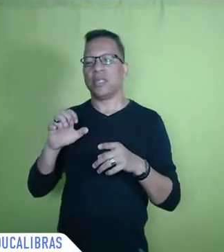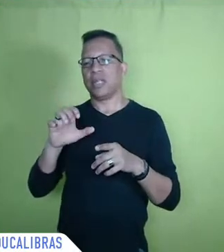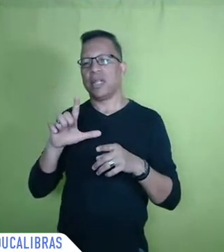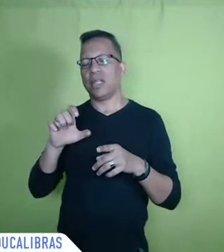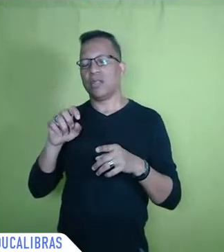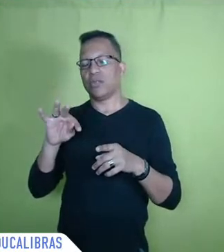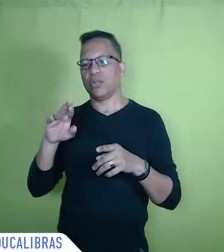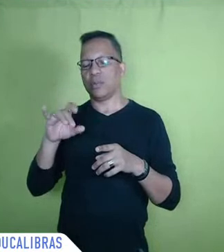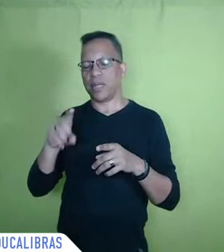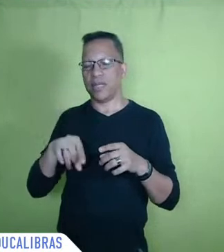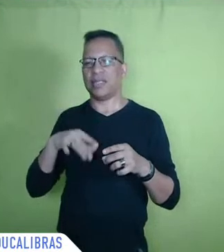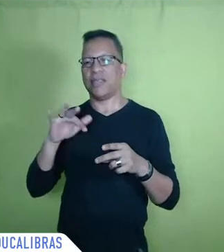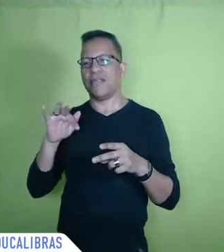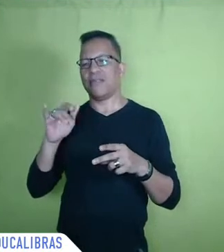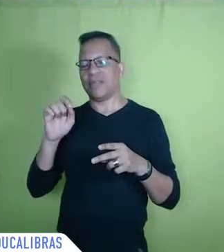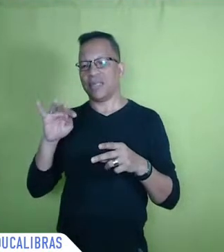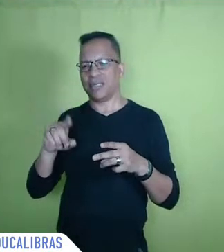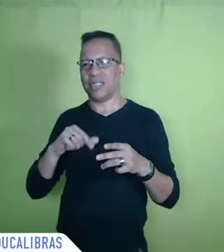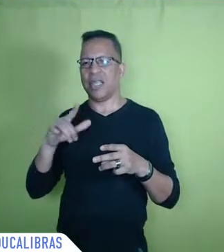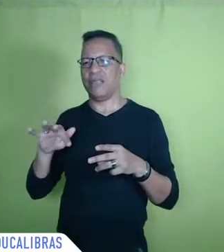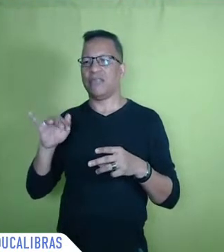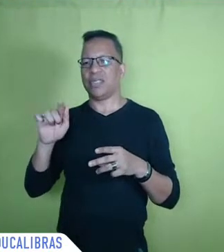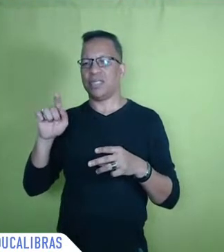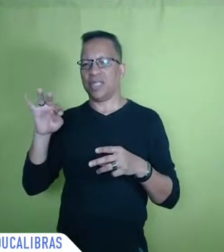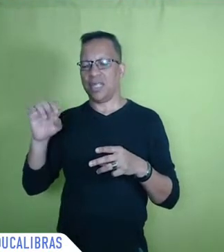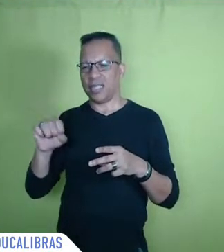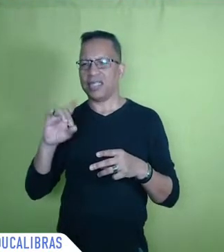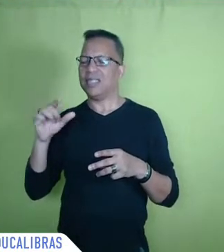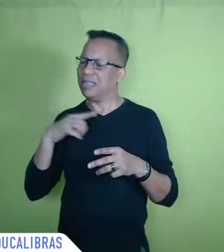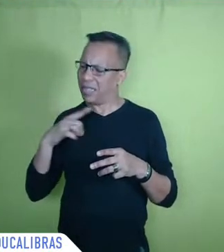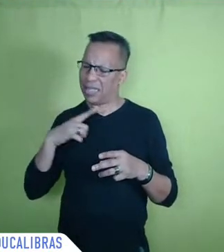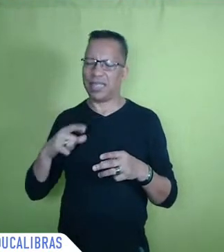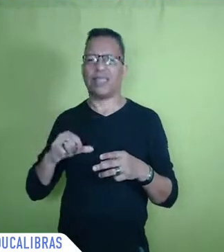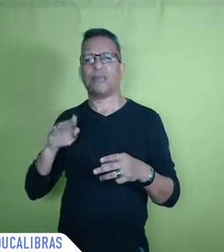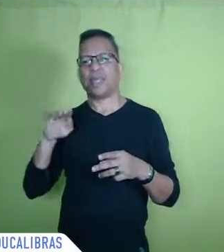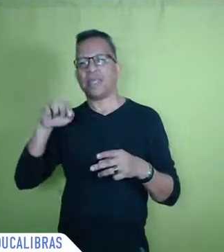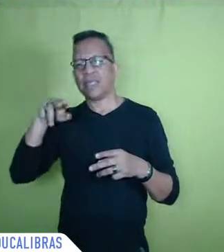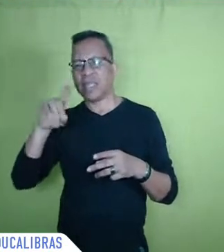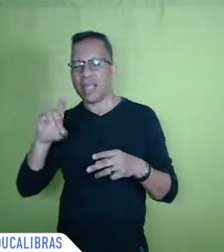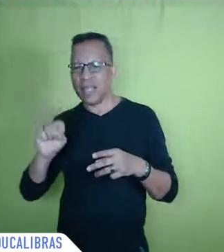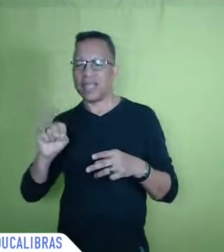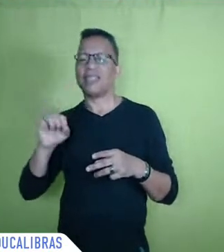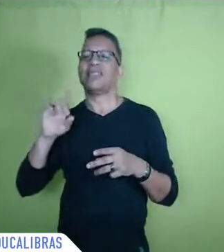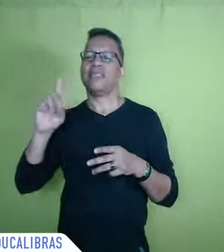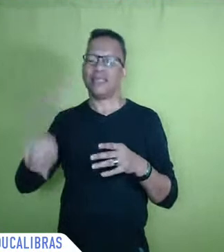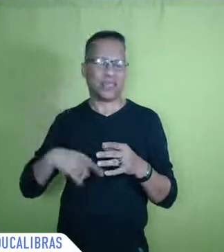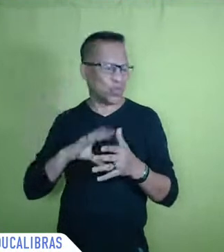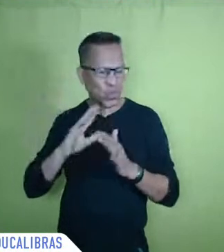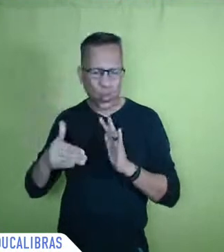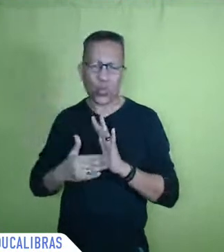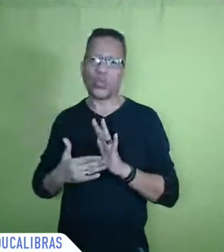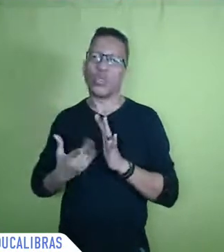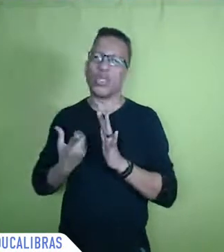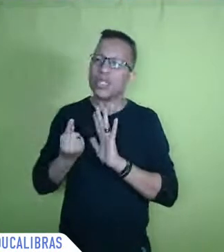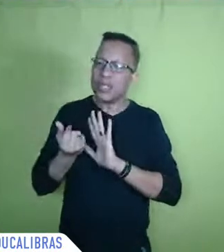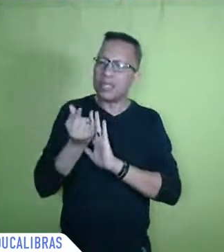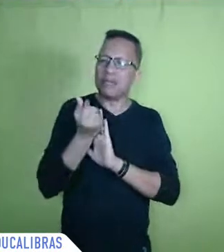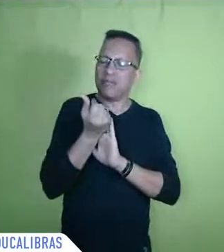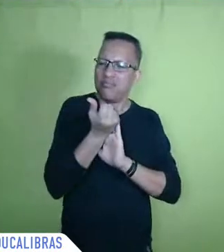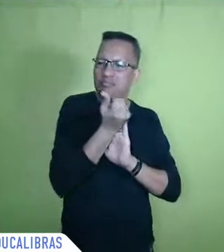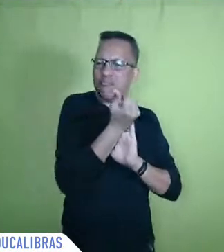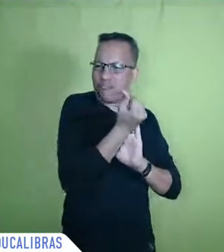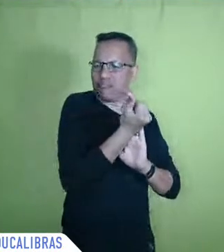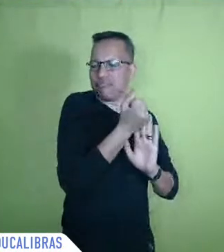about public fund. We have to see if FAT has money, if GTS, if GTS